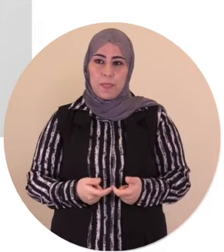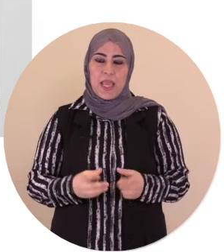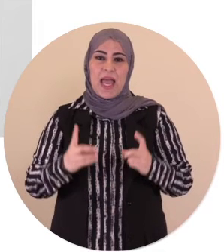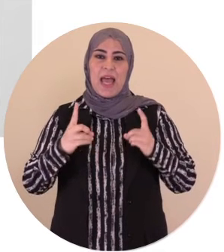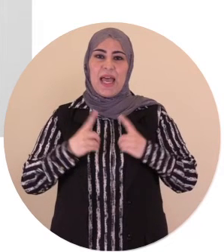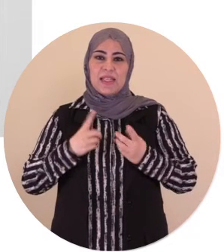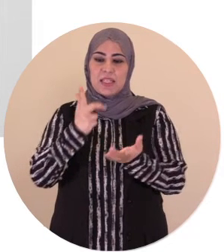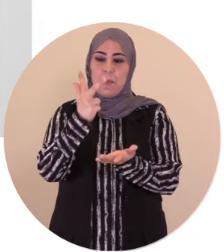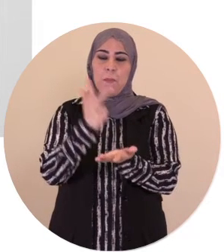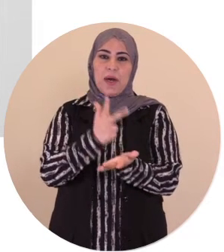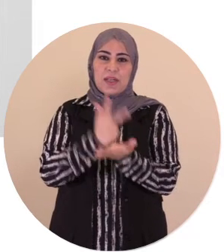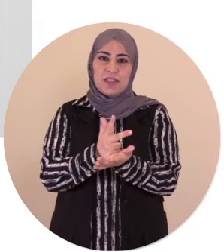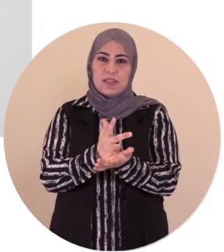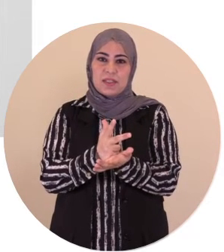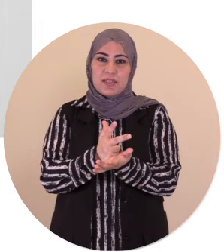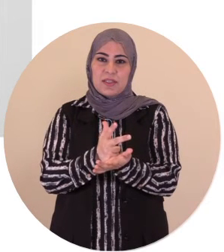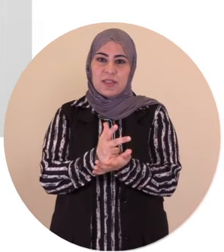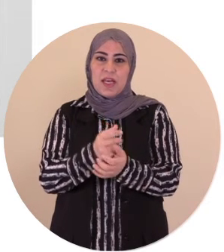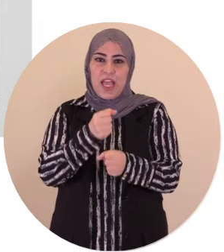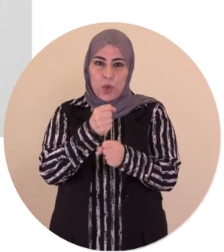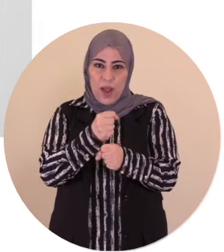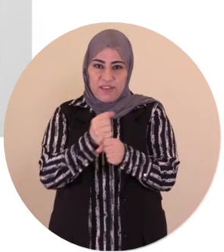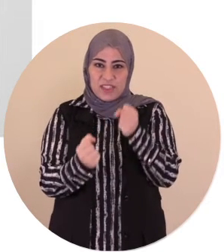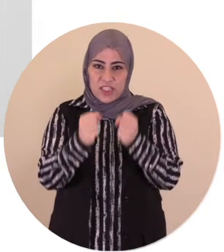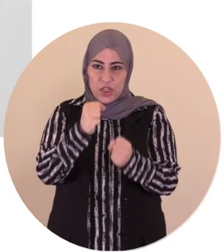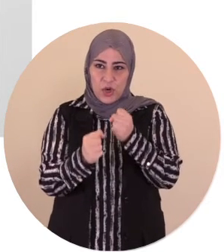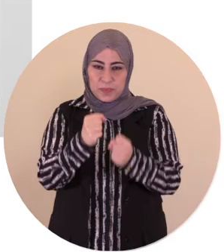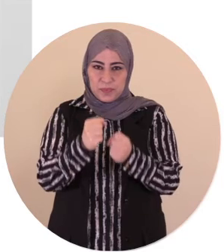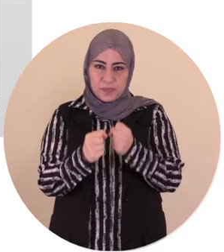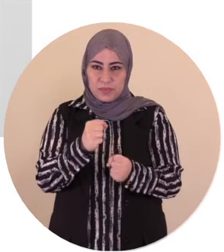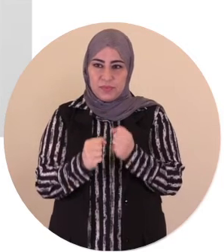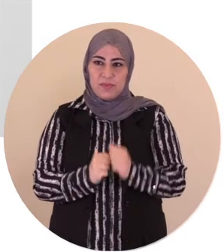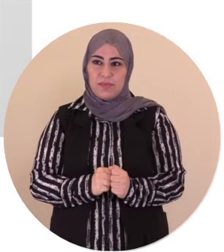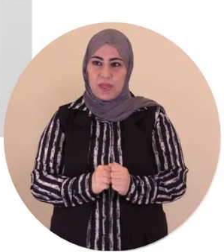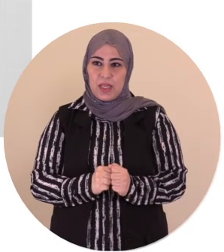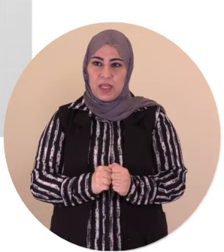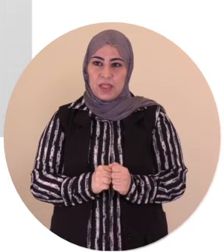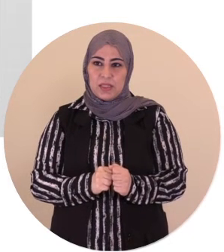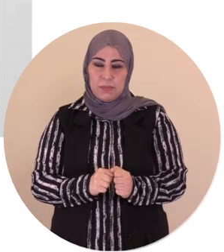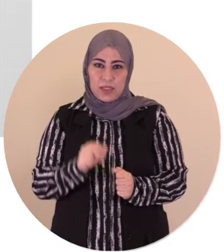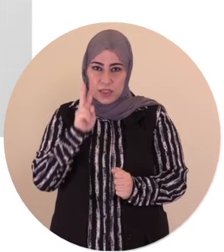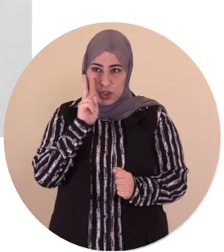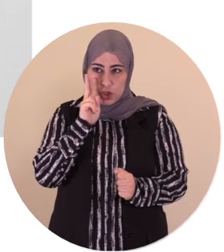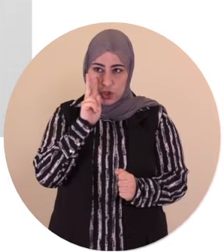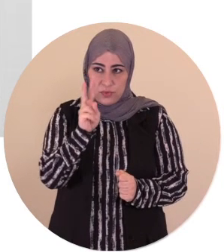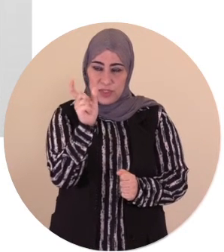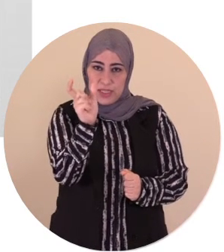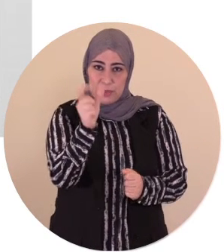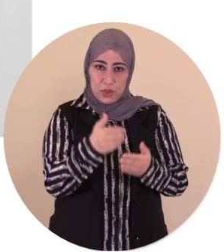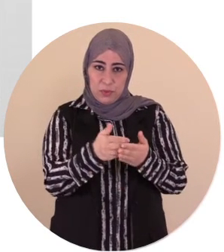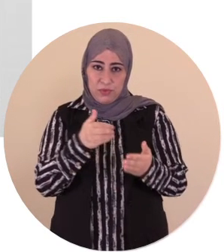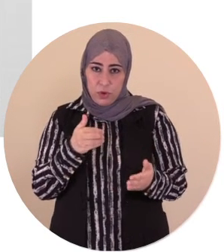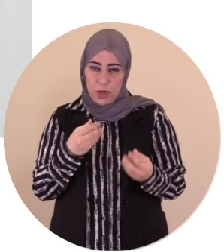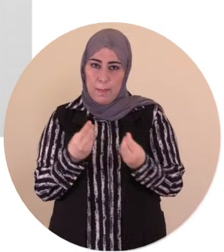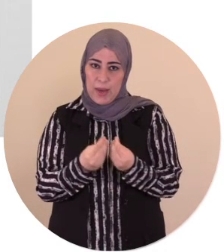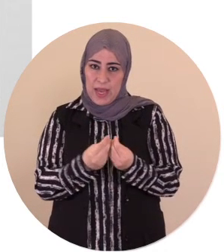lady had parked. Excellent. So these are things to look for. When you're looking, look for the words before, after,